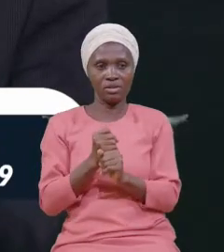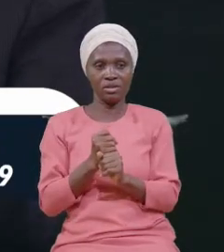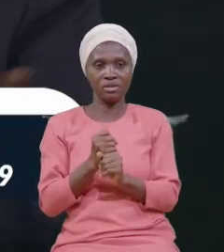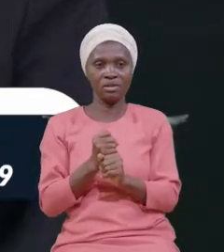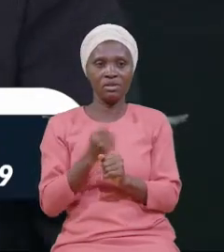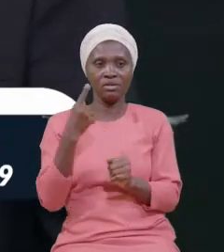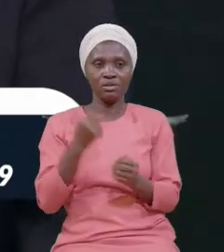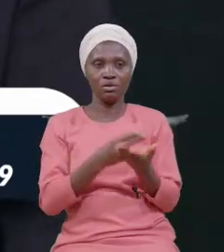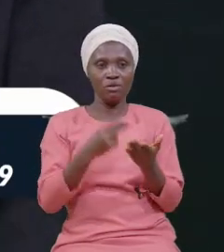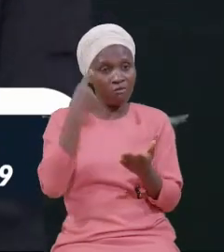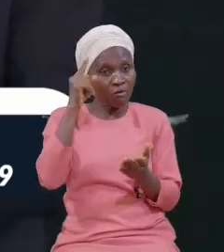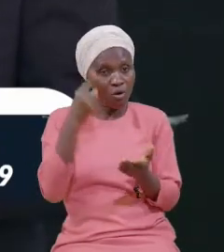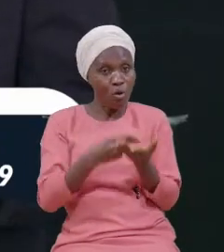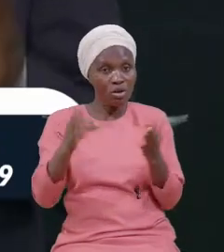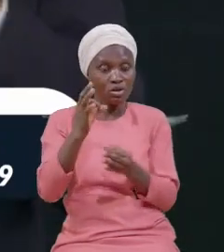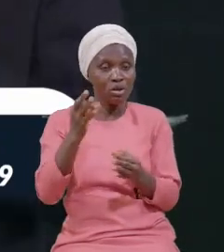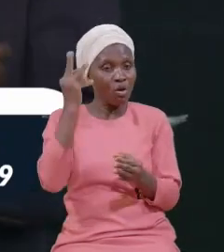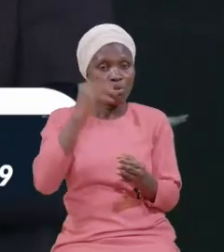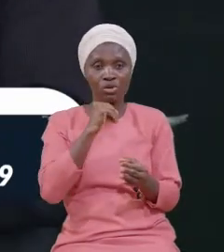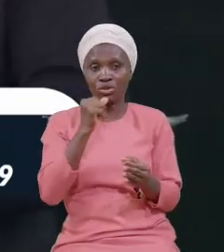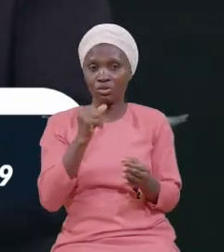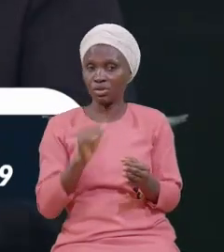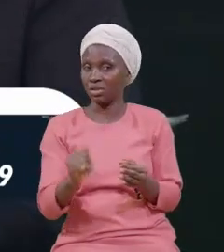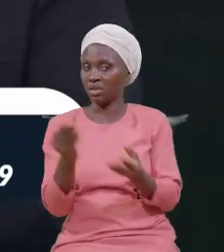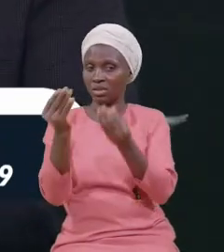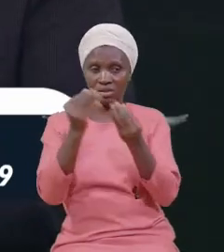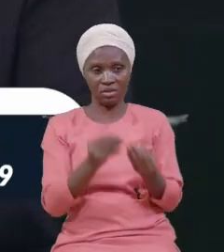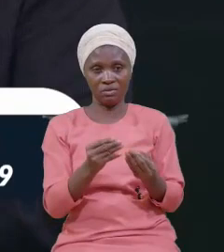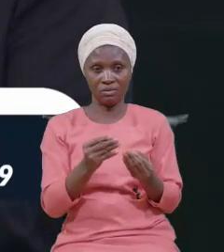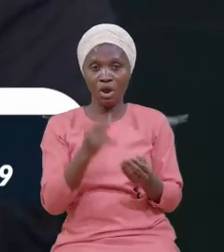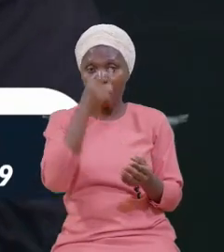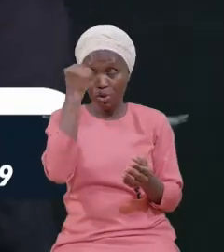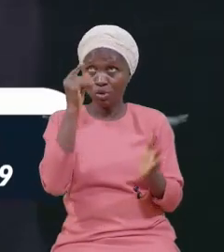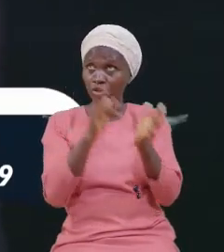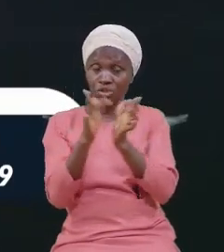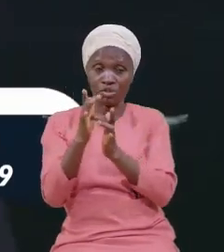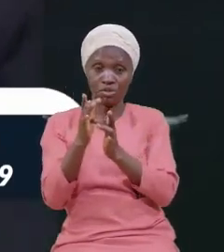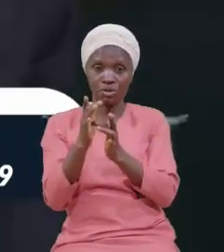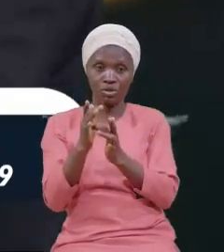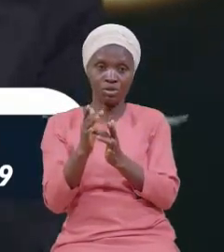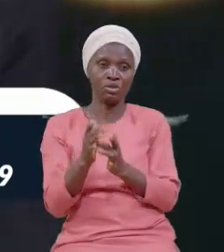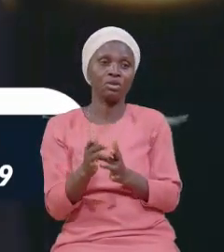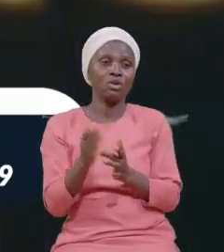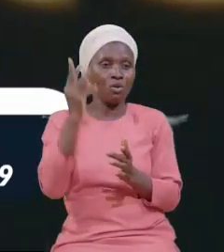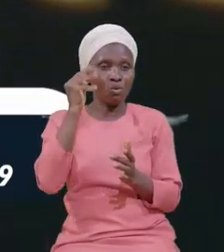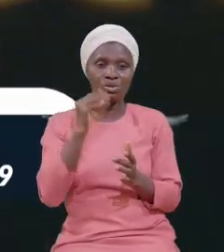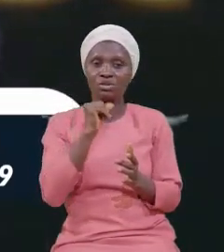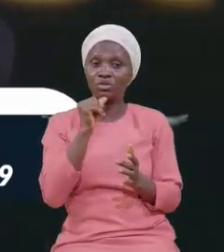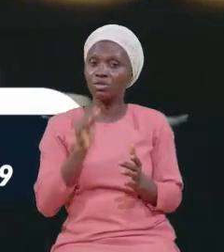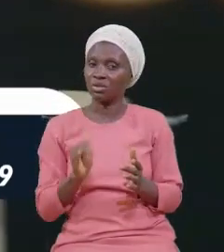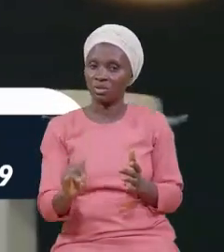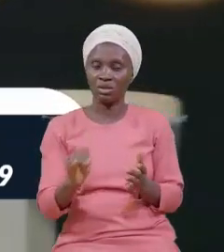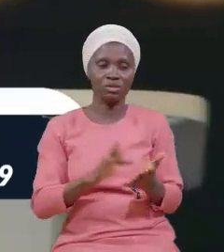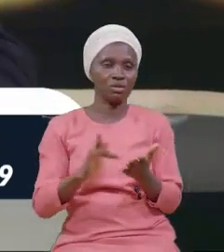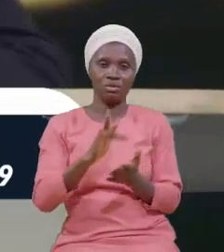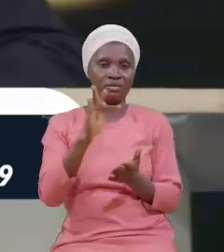yet given, because that Jesus was not yet glorified. Now he is glorified,